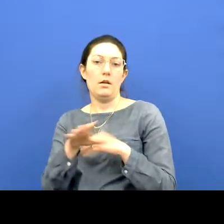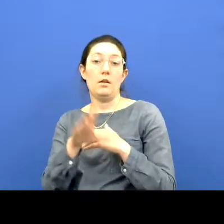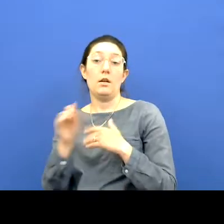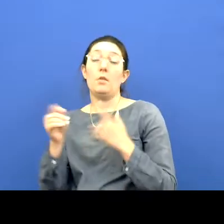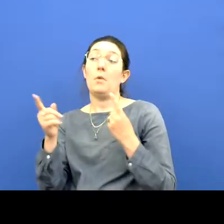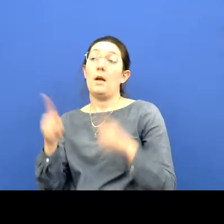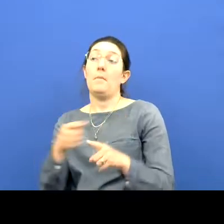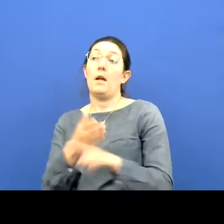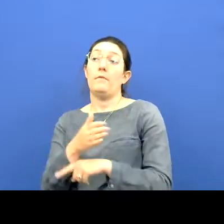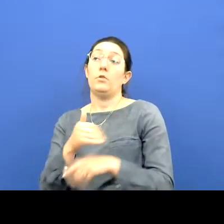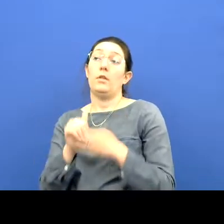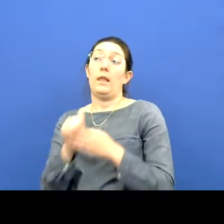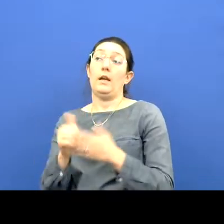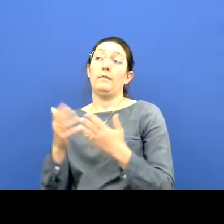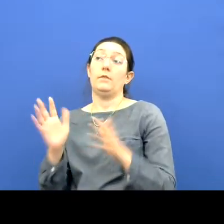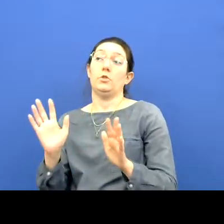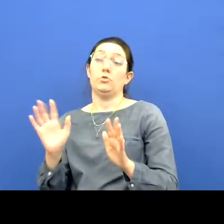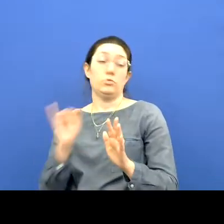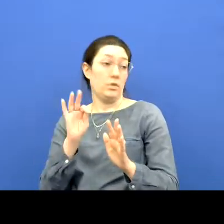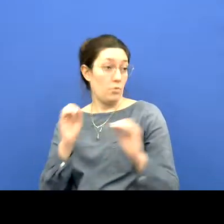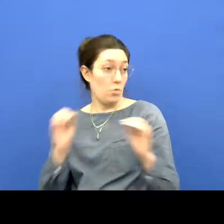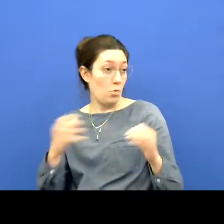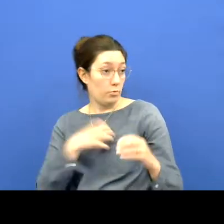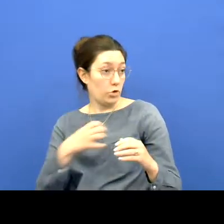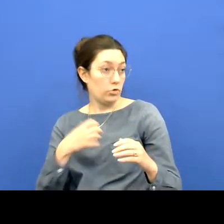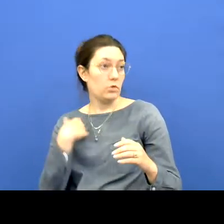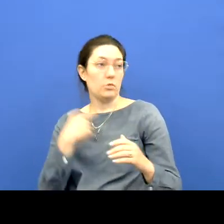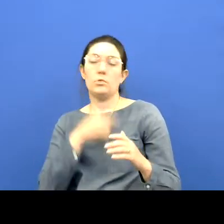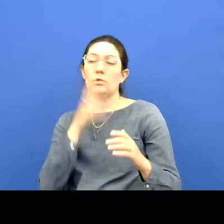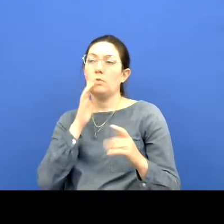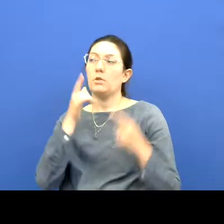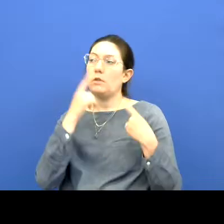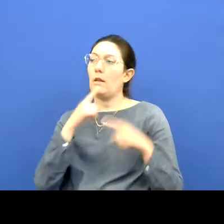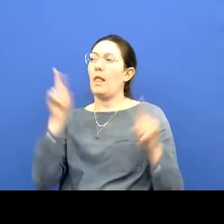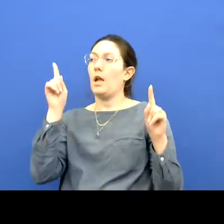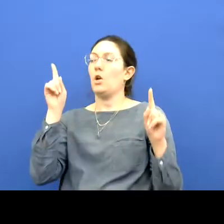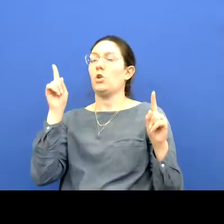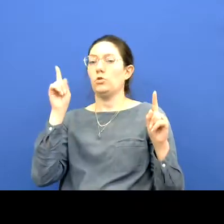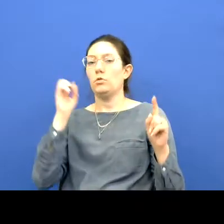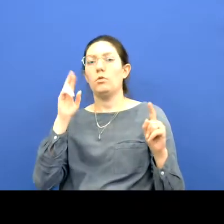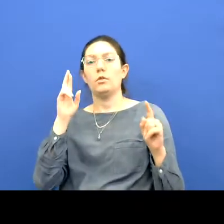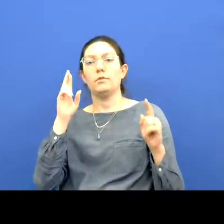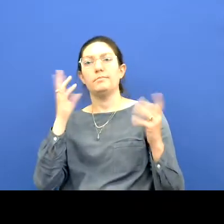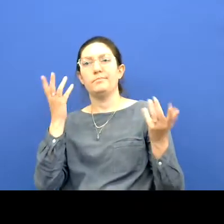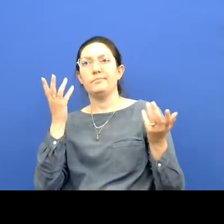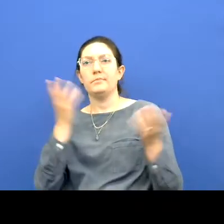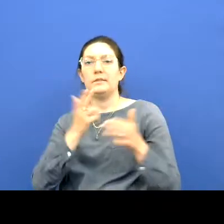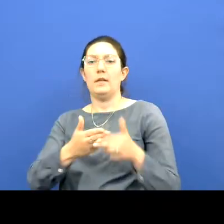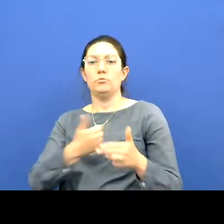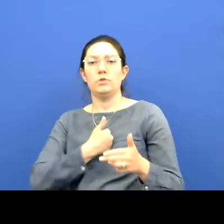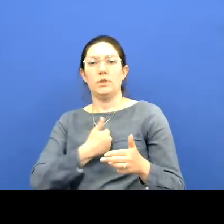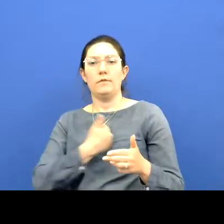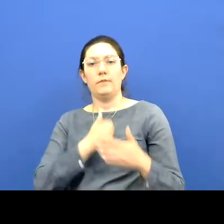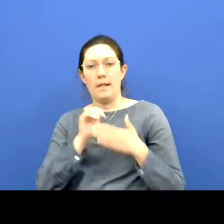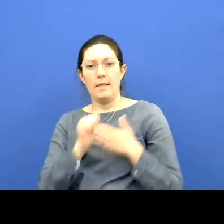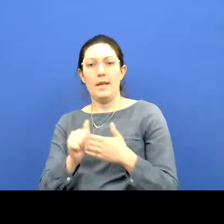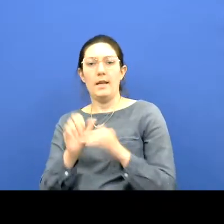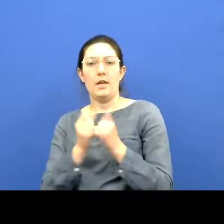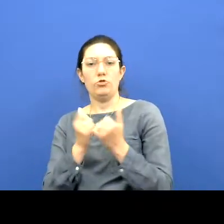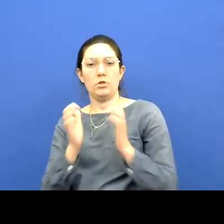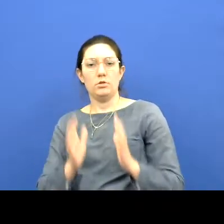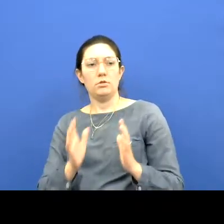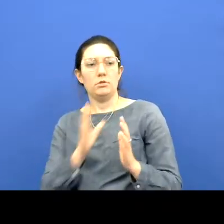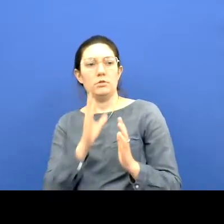is, if no one objects, we will declare or we will basically name ourselves lead agents, and then we